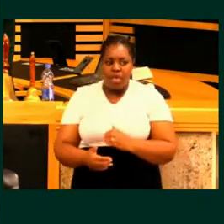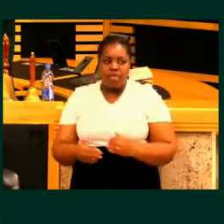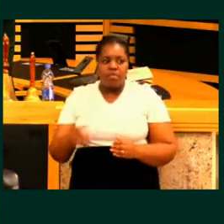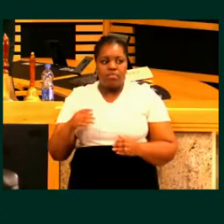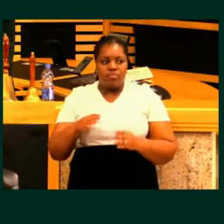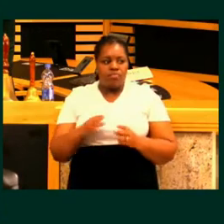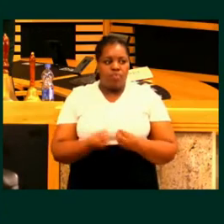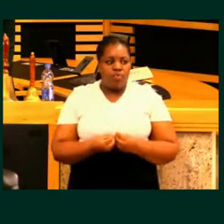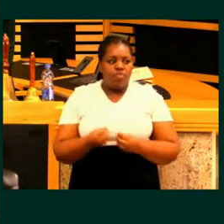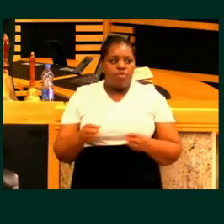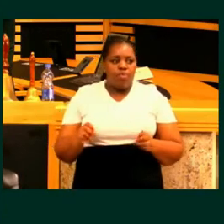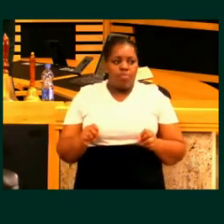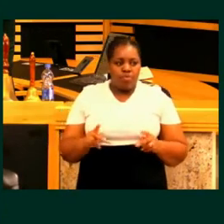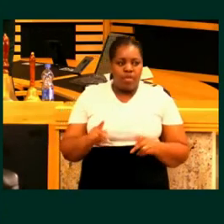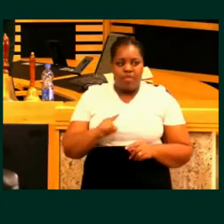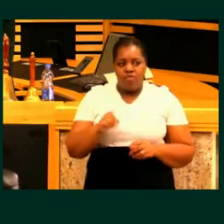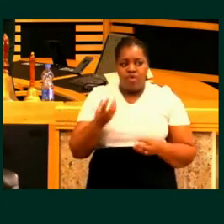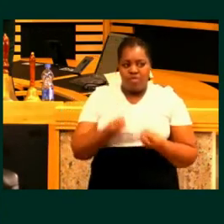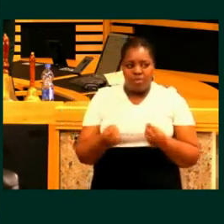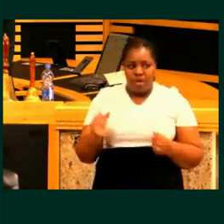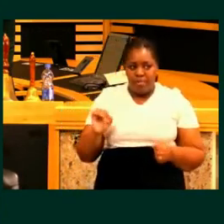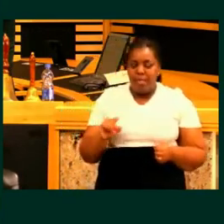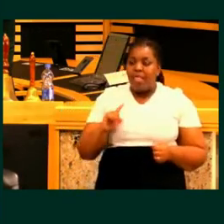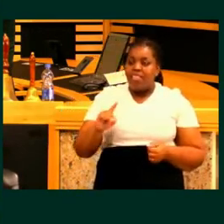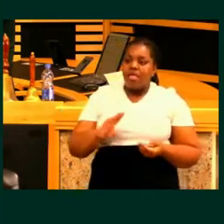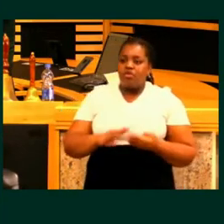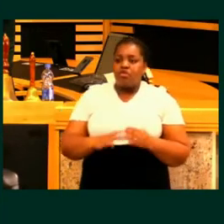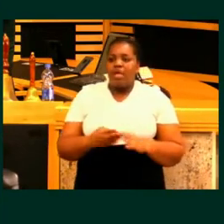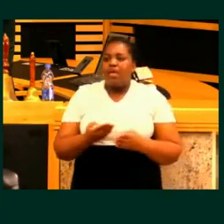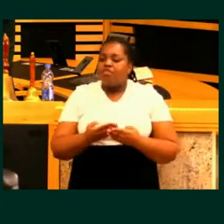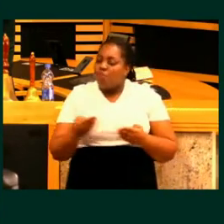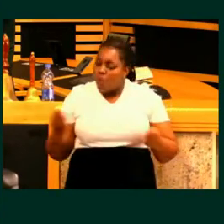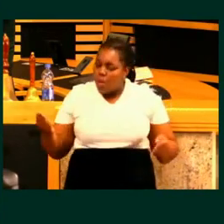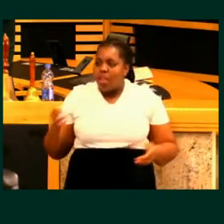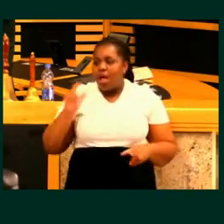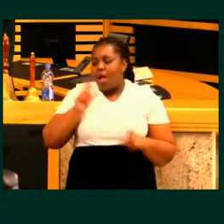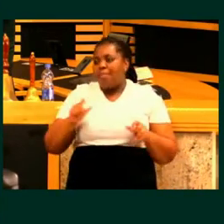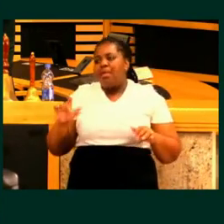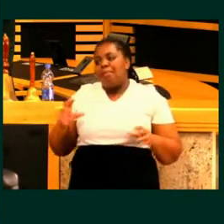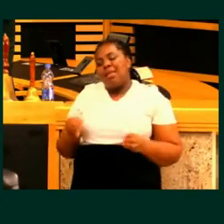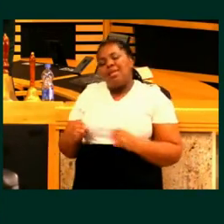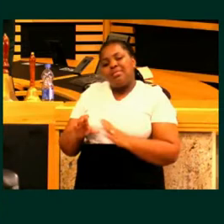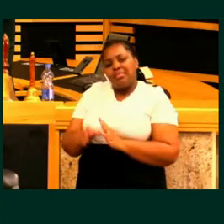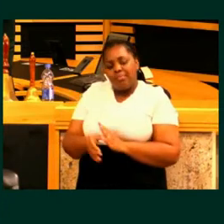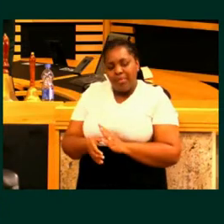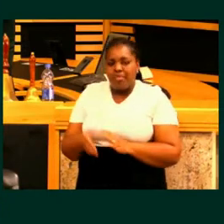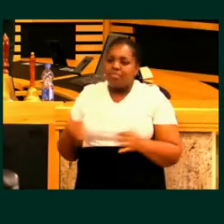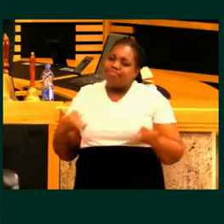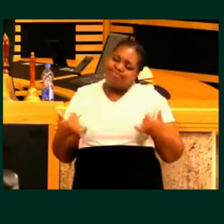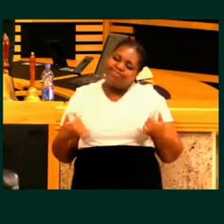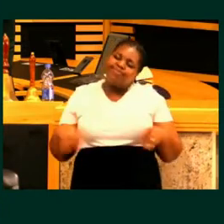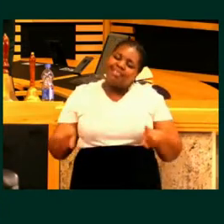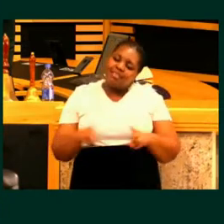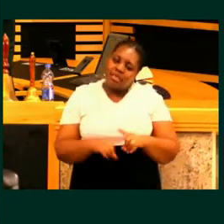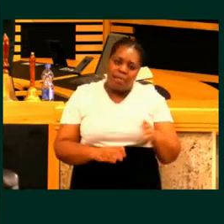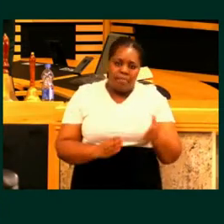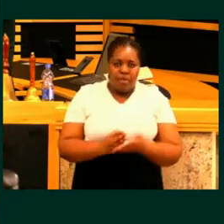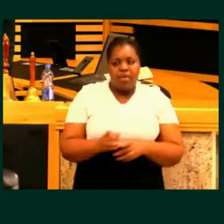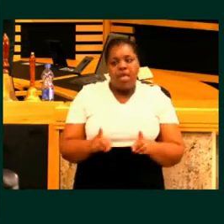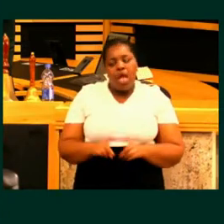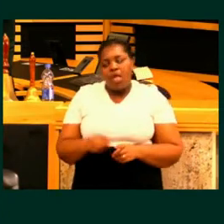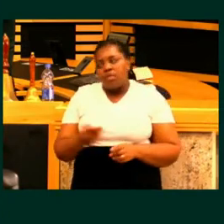potential of its children a society for all where persons living disabilities enjoy the same rights as their fellow